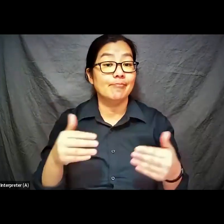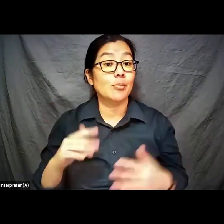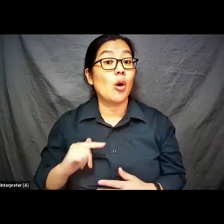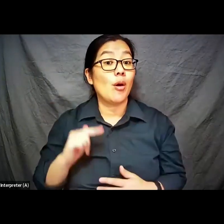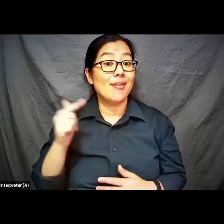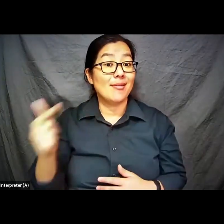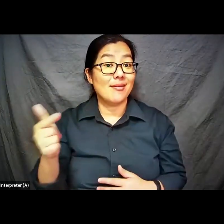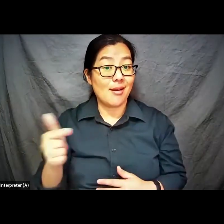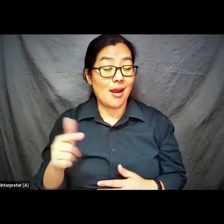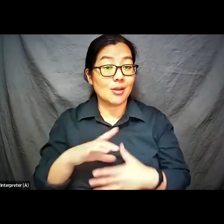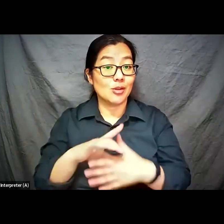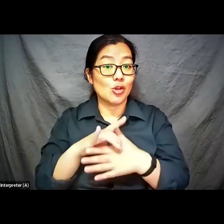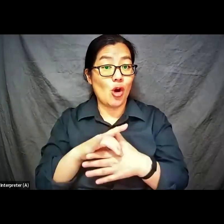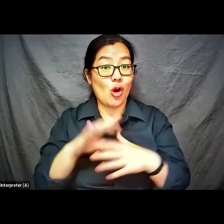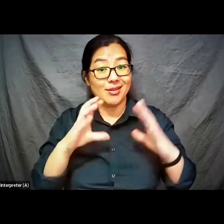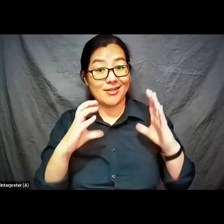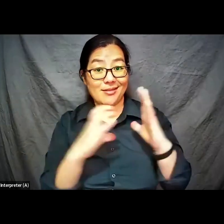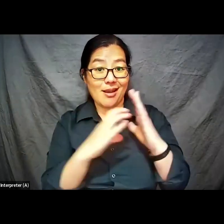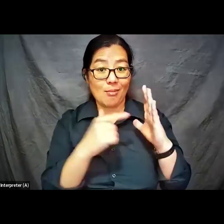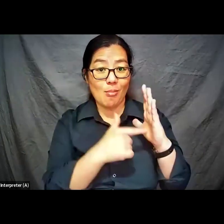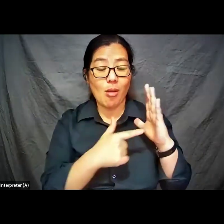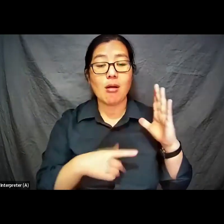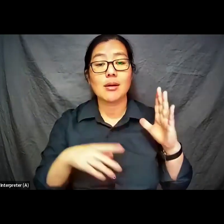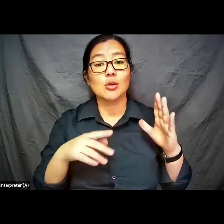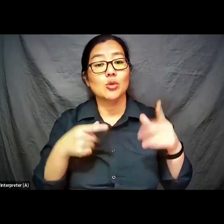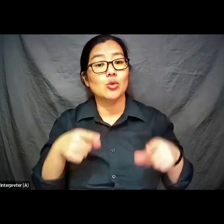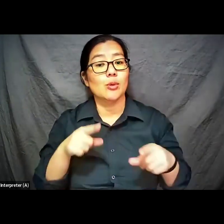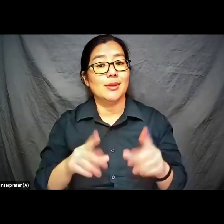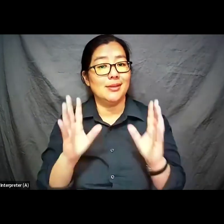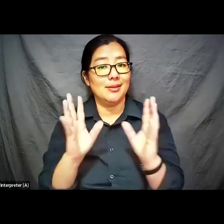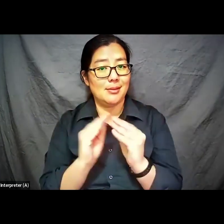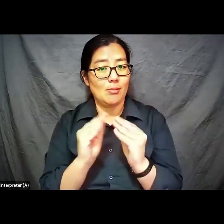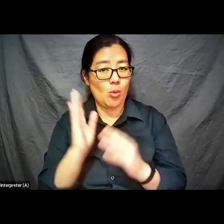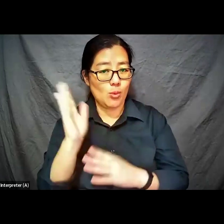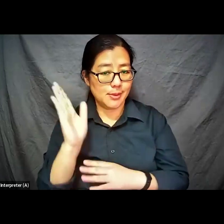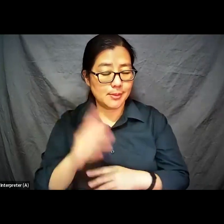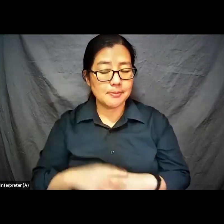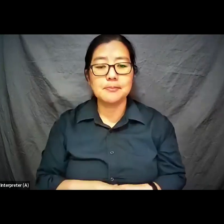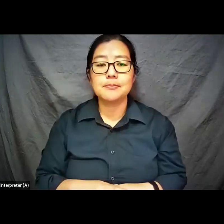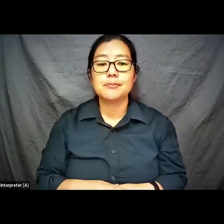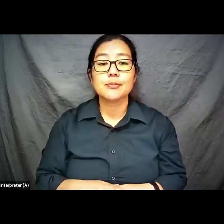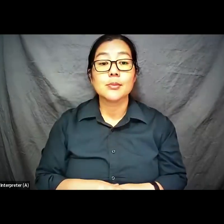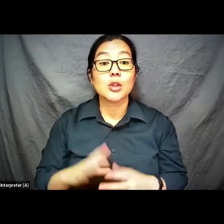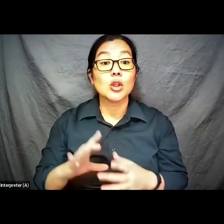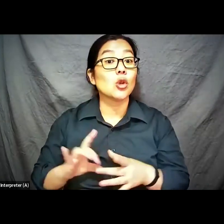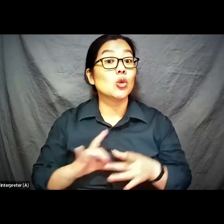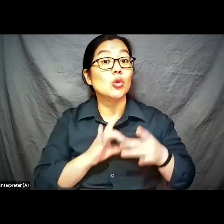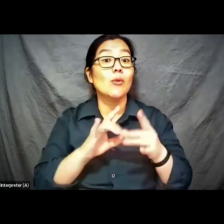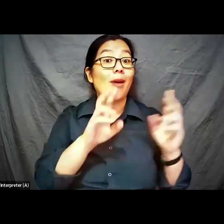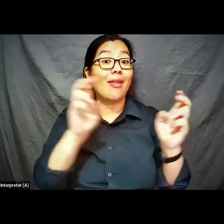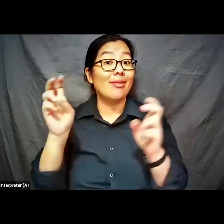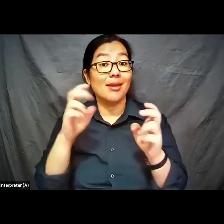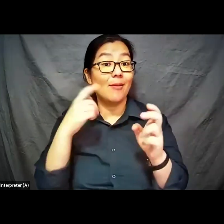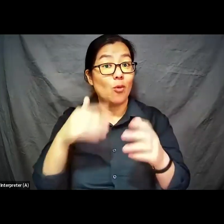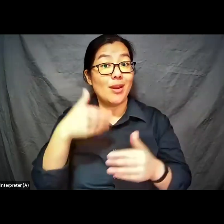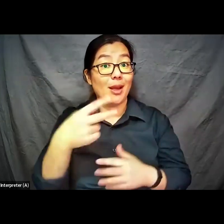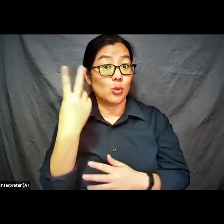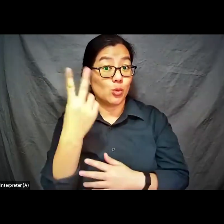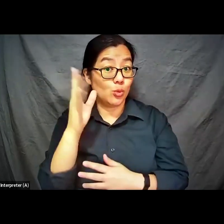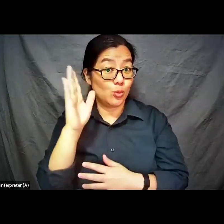I can personally vouch, mixed zine making workshop, we just got a little taste of it, and